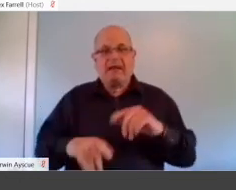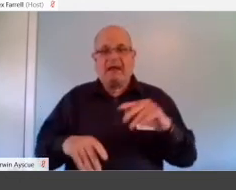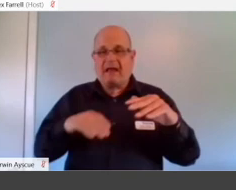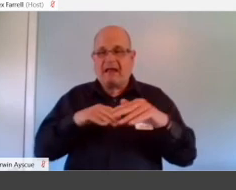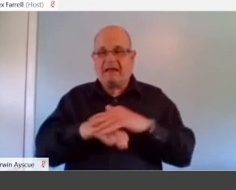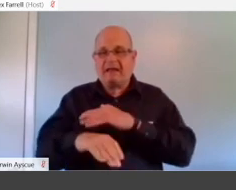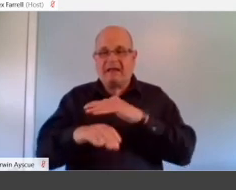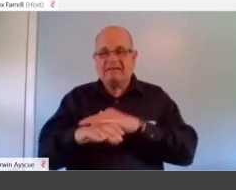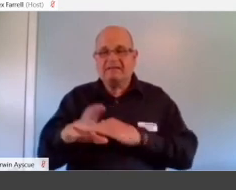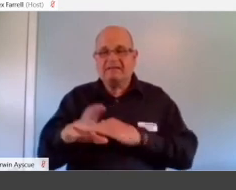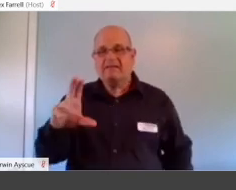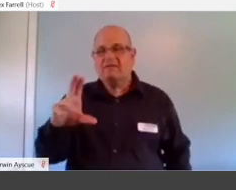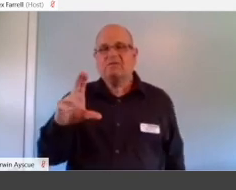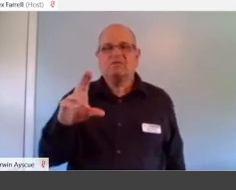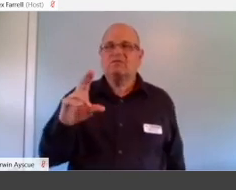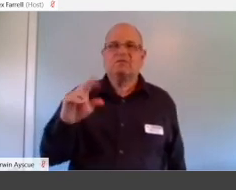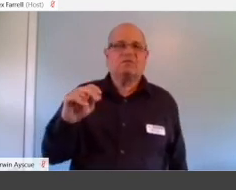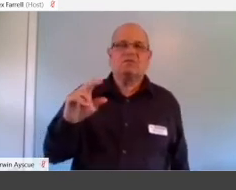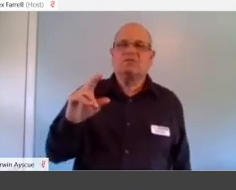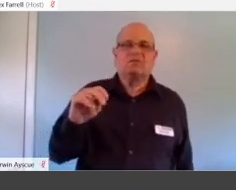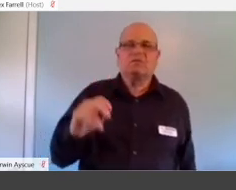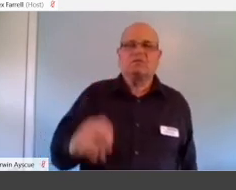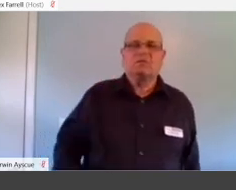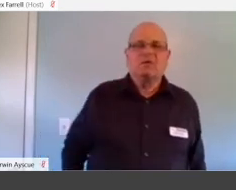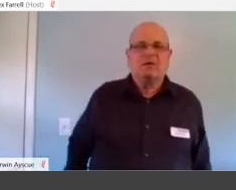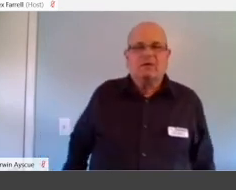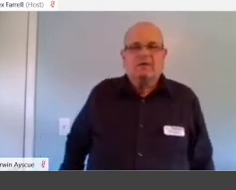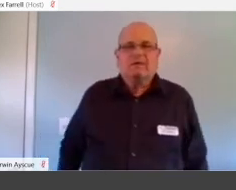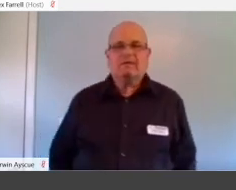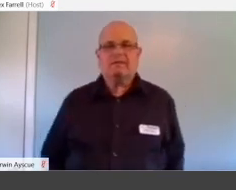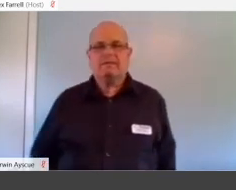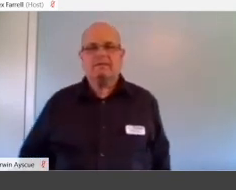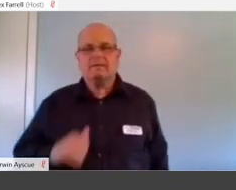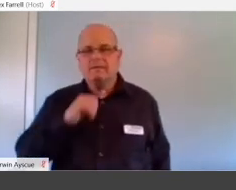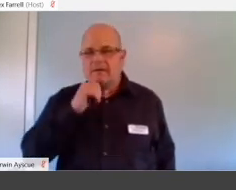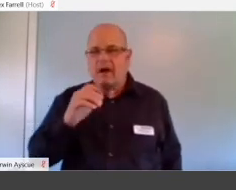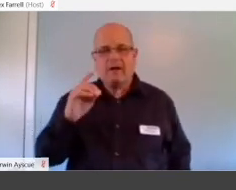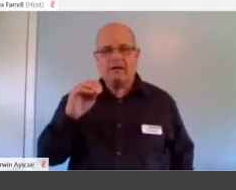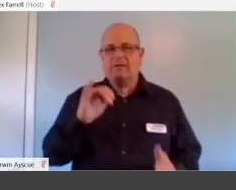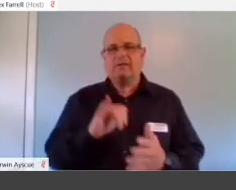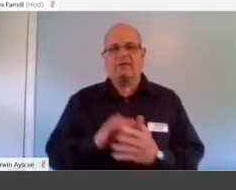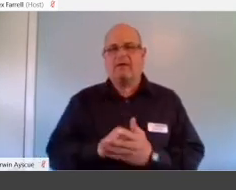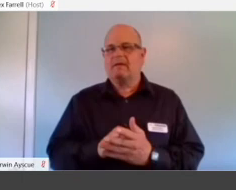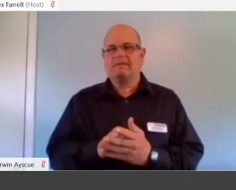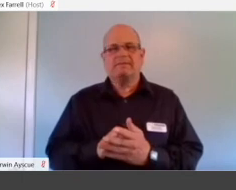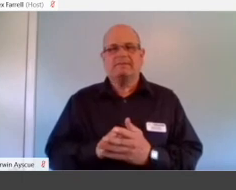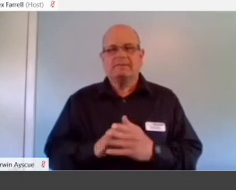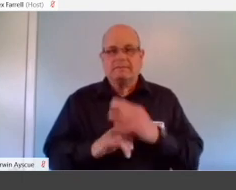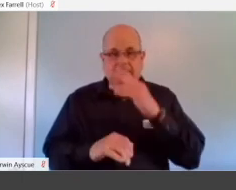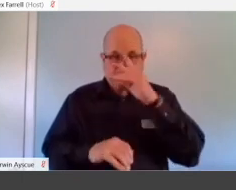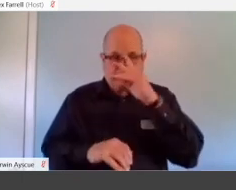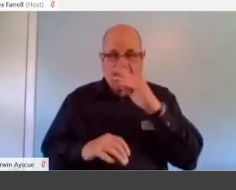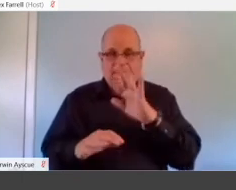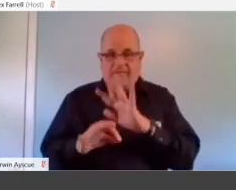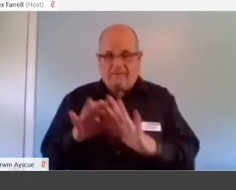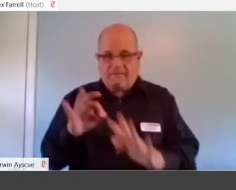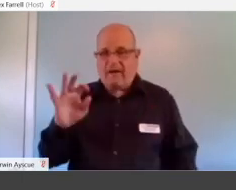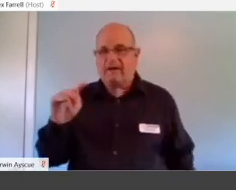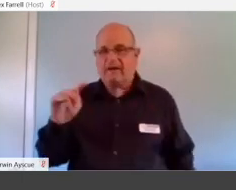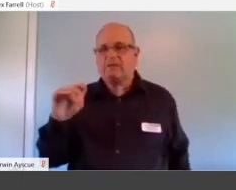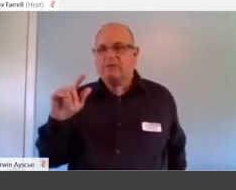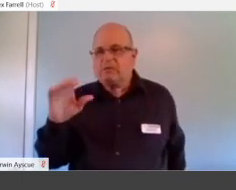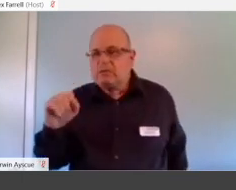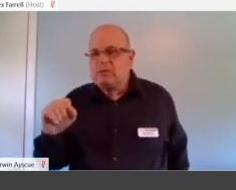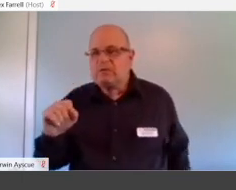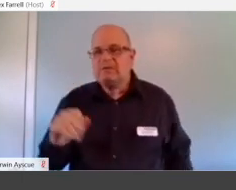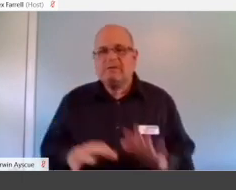them anyway. So like, let's just do it from the front. So like, finding those kind of tools, finding those kind of experiences, super wonderful, but nothing